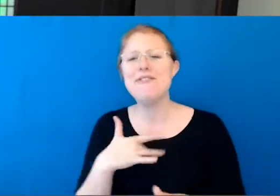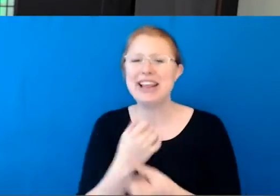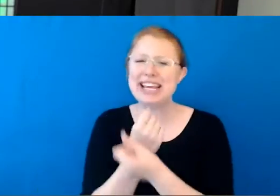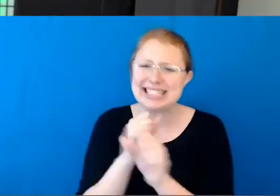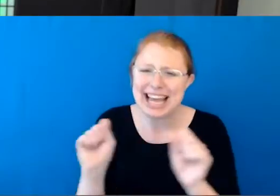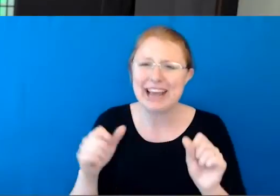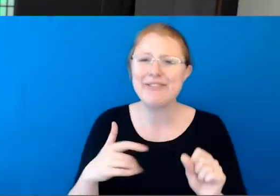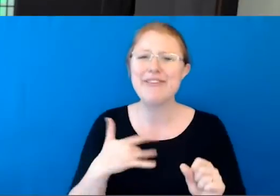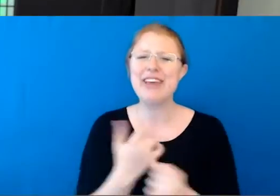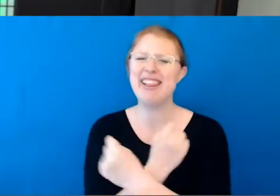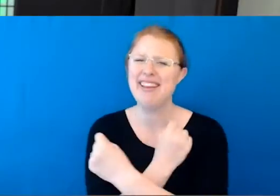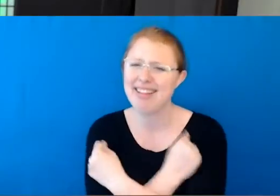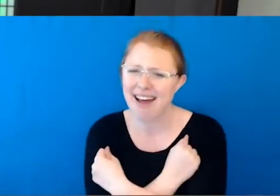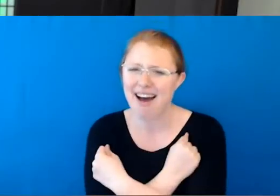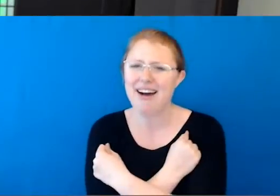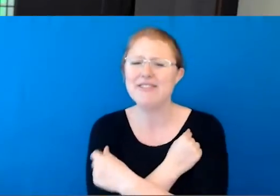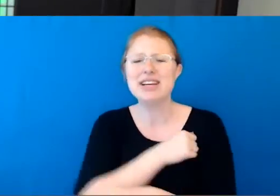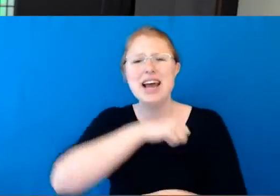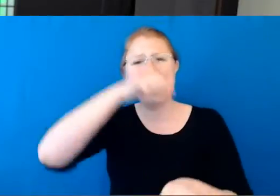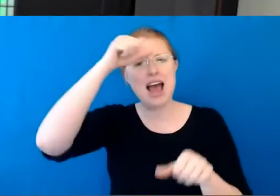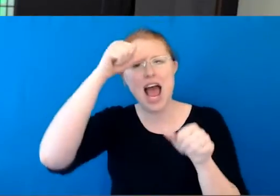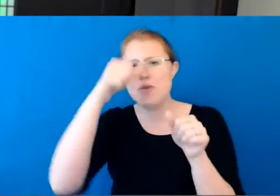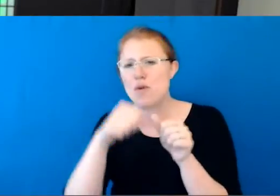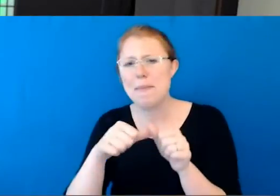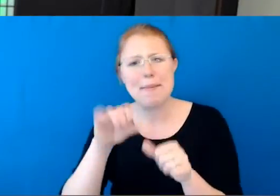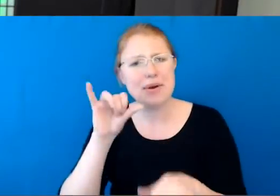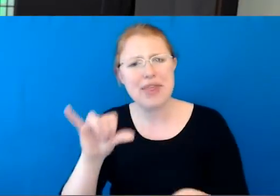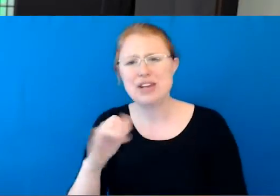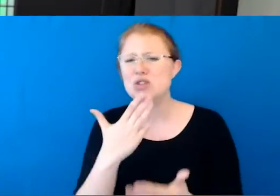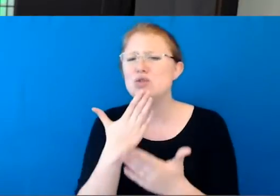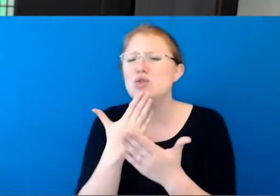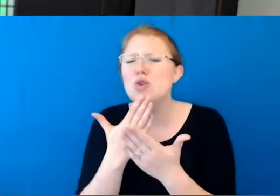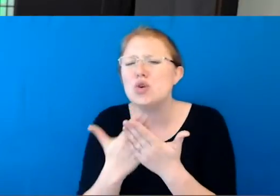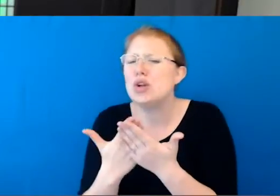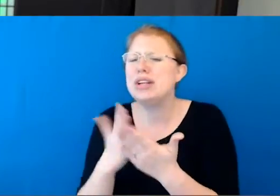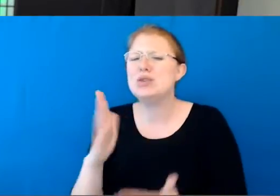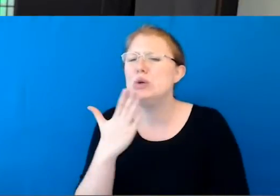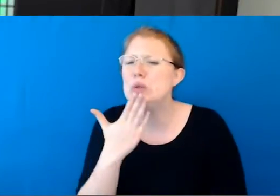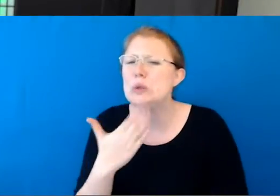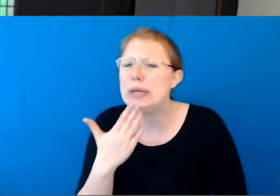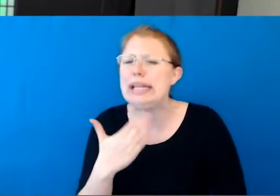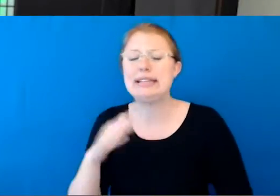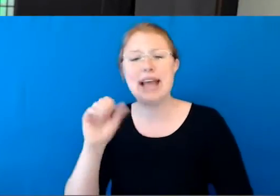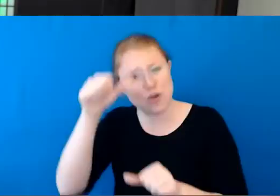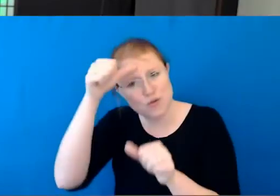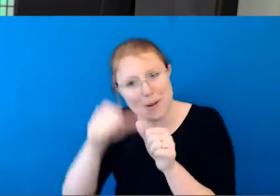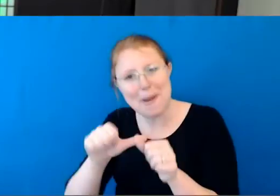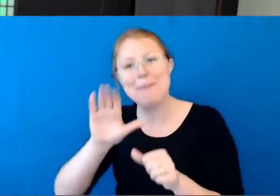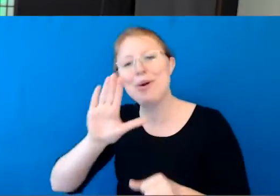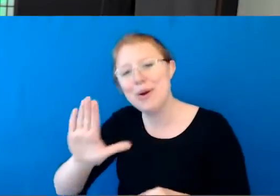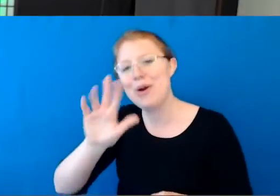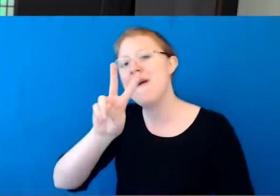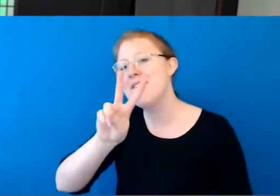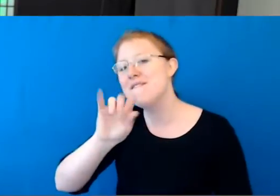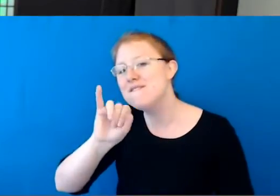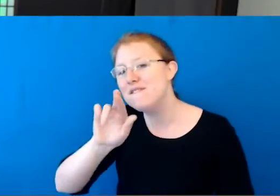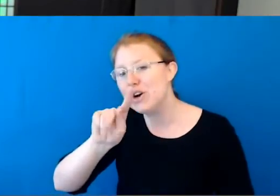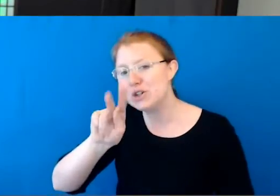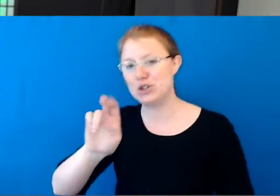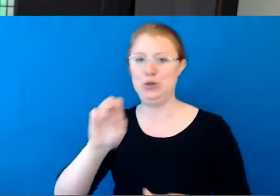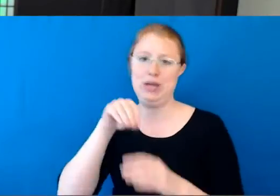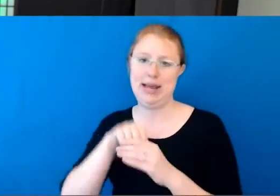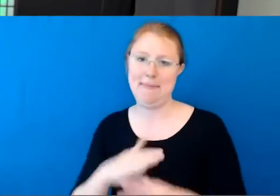of just goodness. I can remember her virtue in my life. So moms,